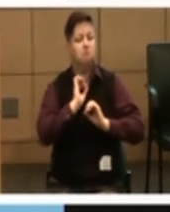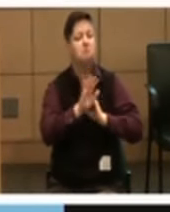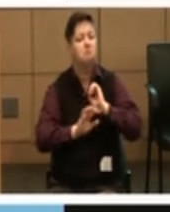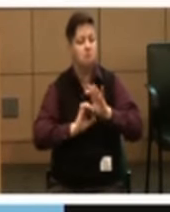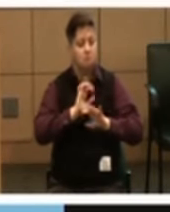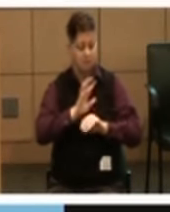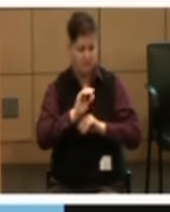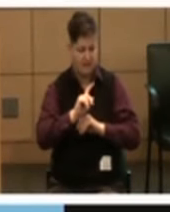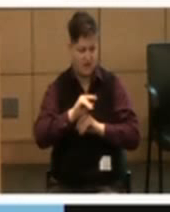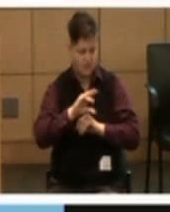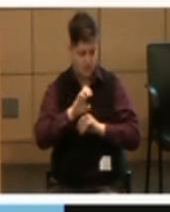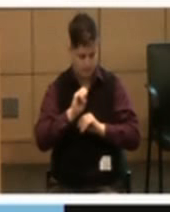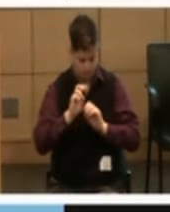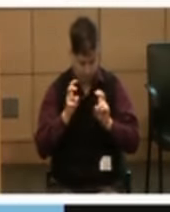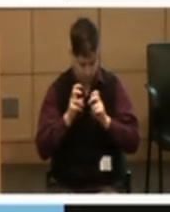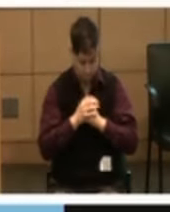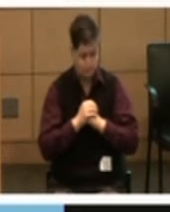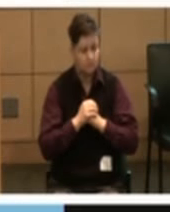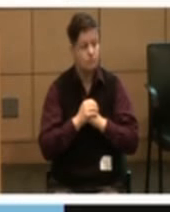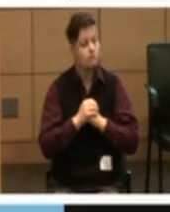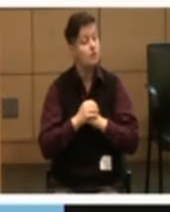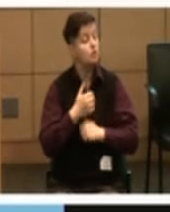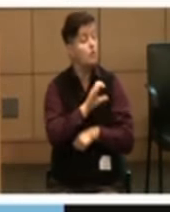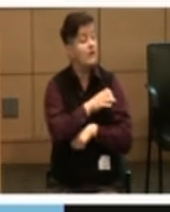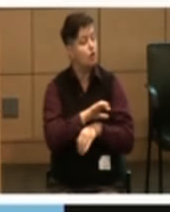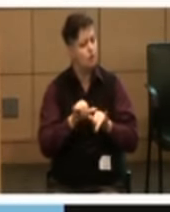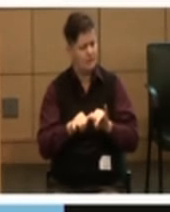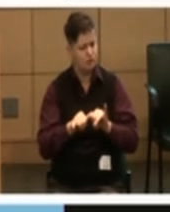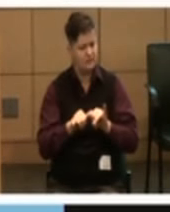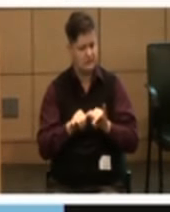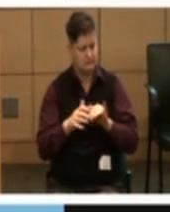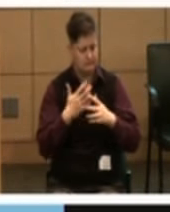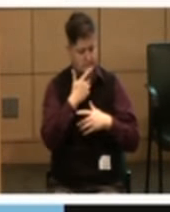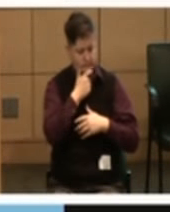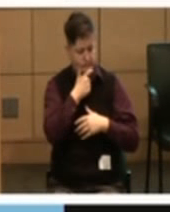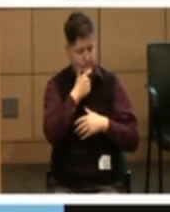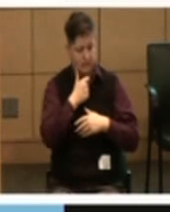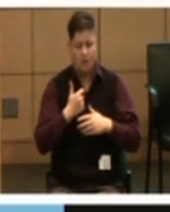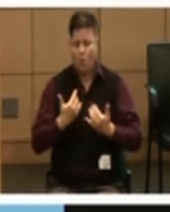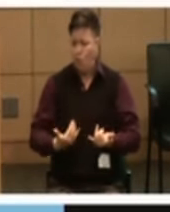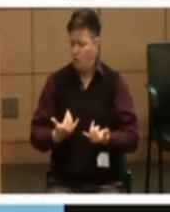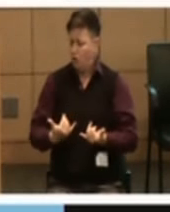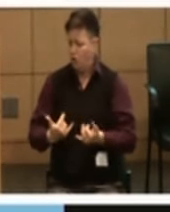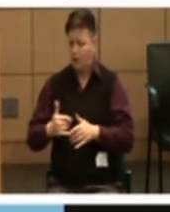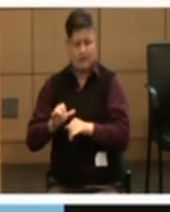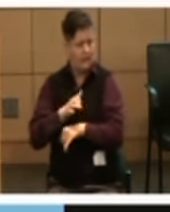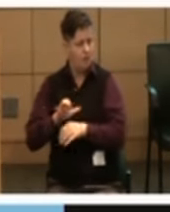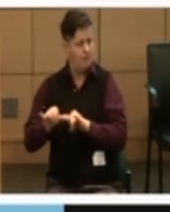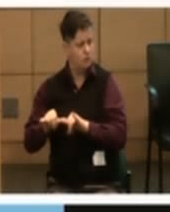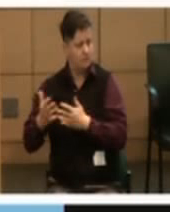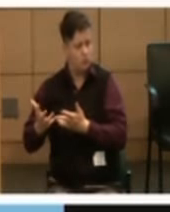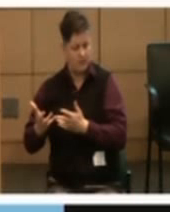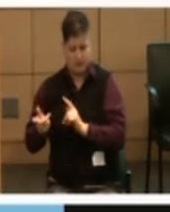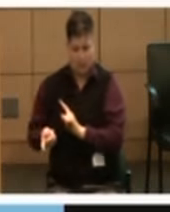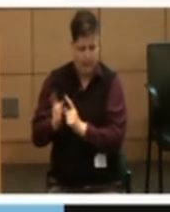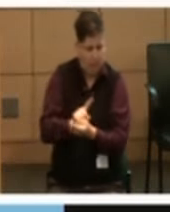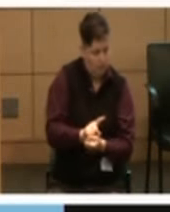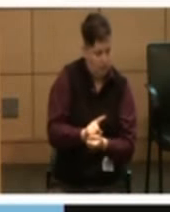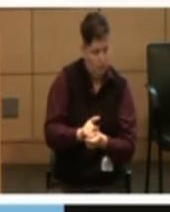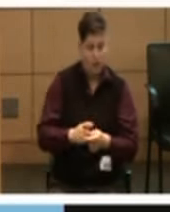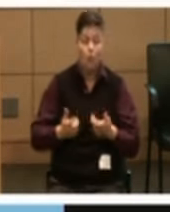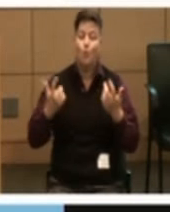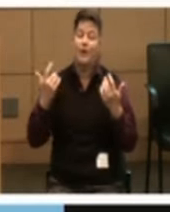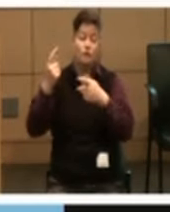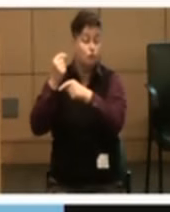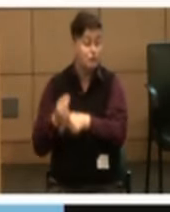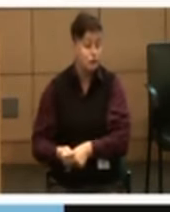develop a clinical measurement, we need to figure out, well, what are we currently doing? We have our traditional audiologic